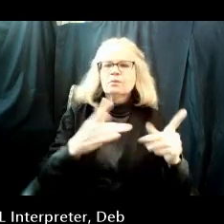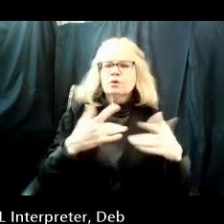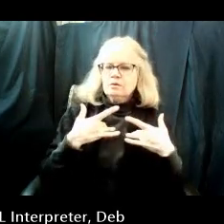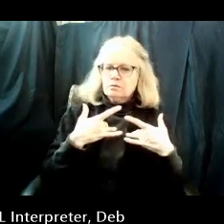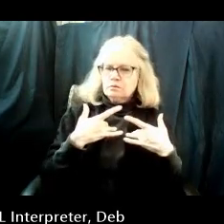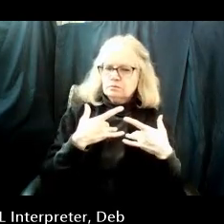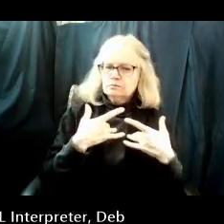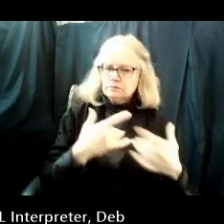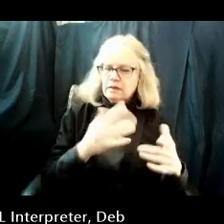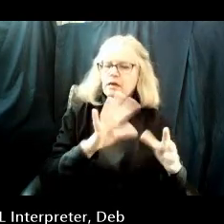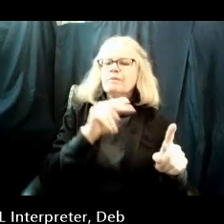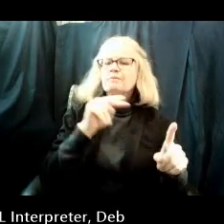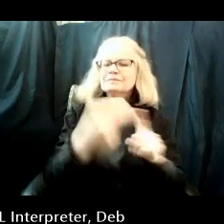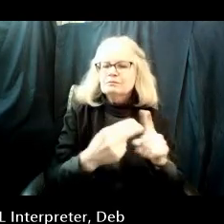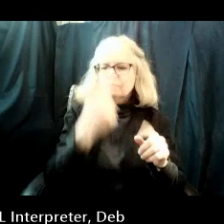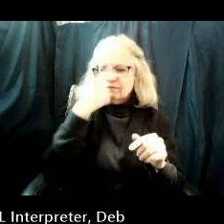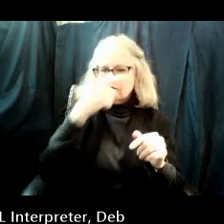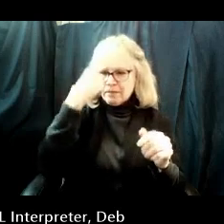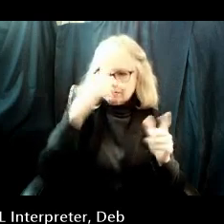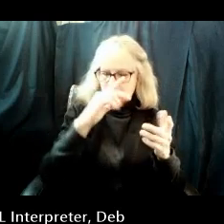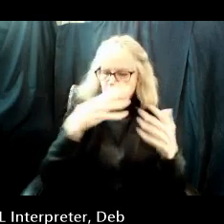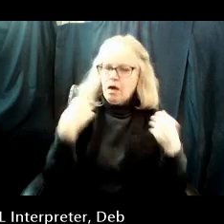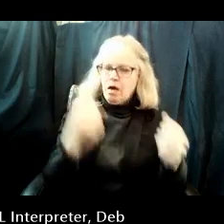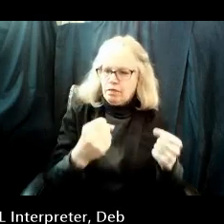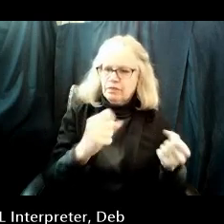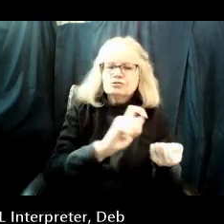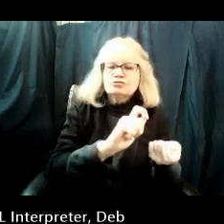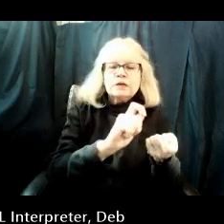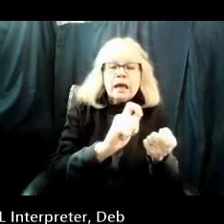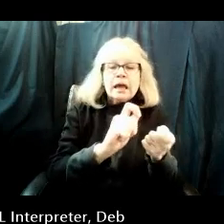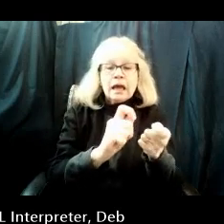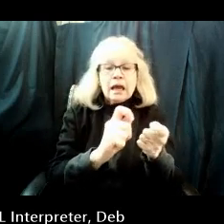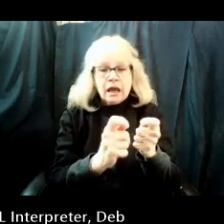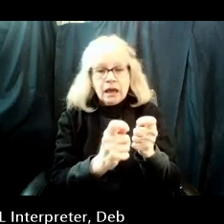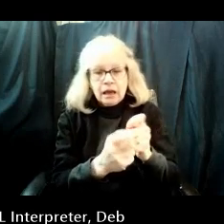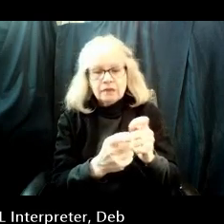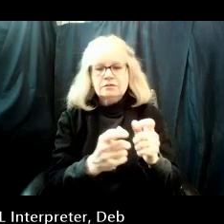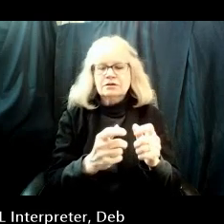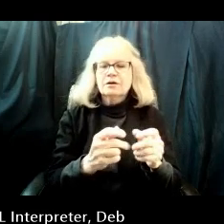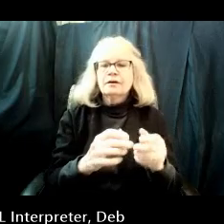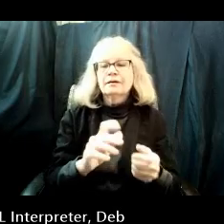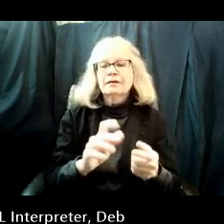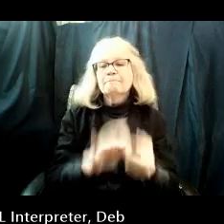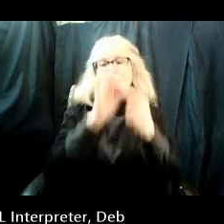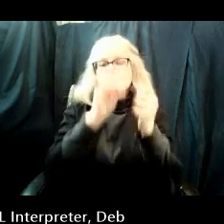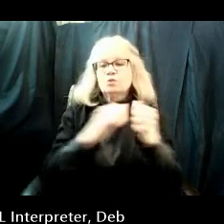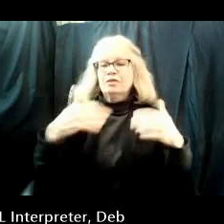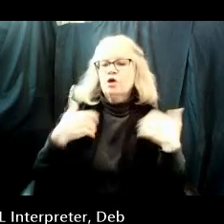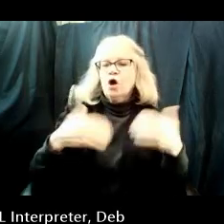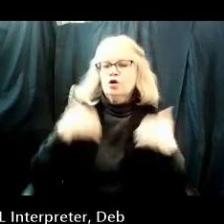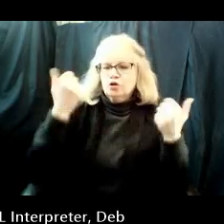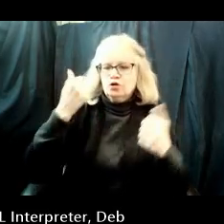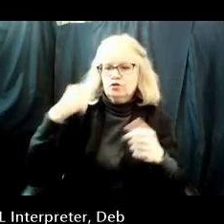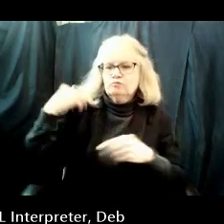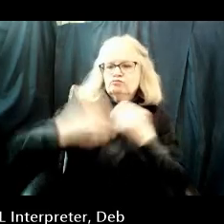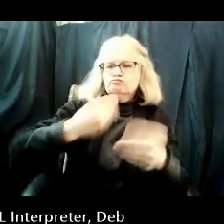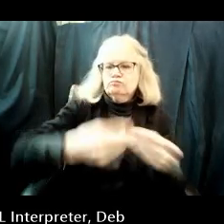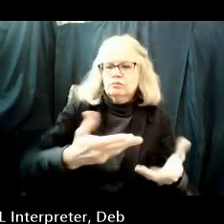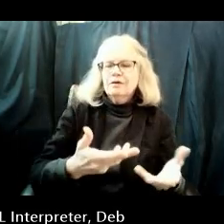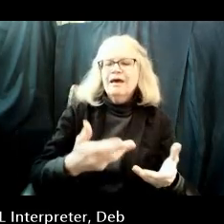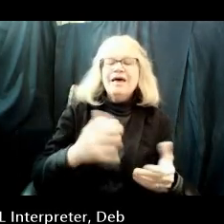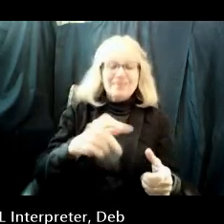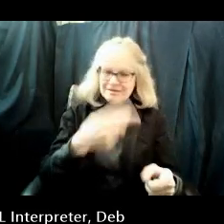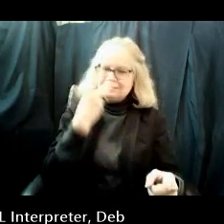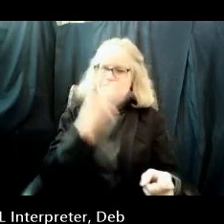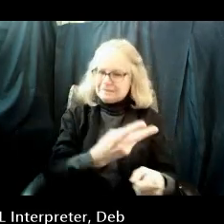like perceptions around mental health are changing slowly, particularly with some of the younger generations. They're seeing things and being exposed to